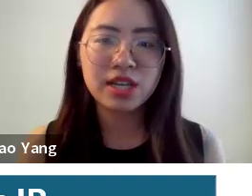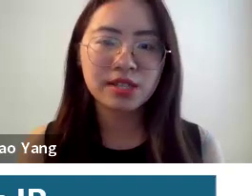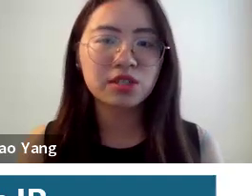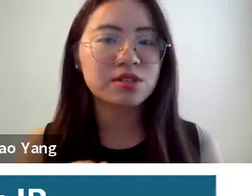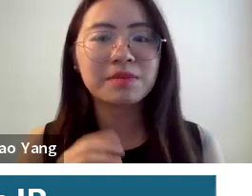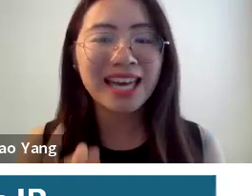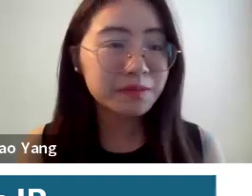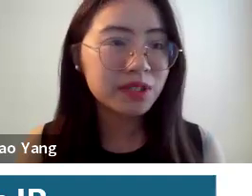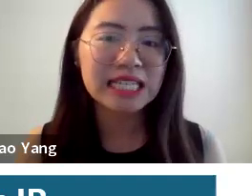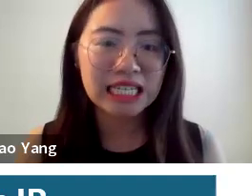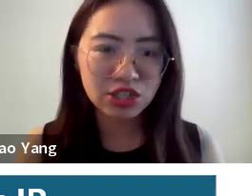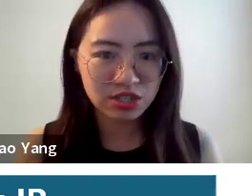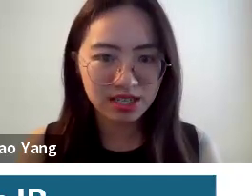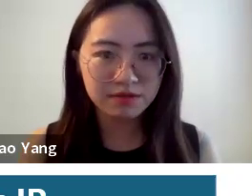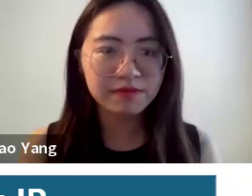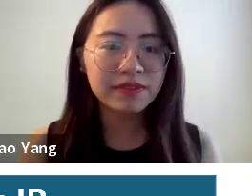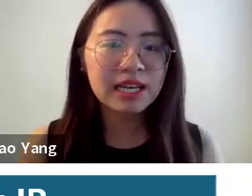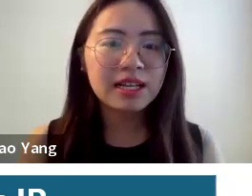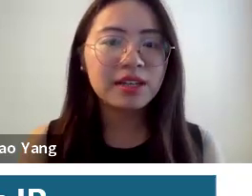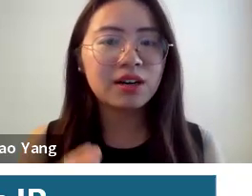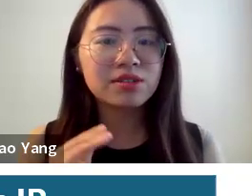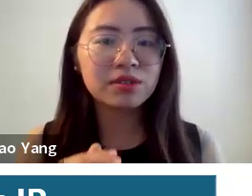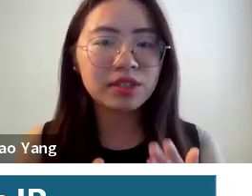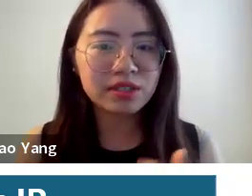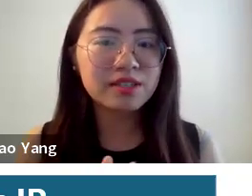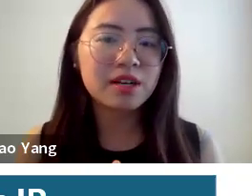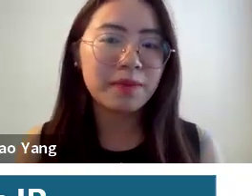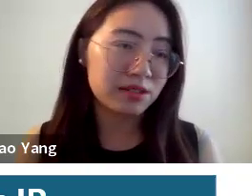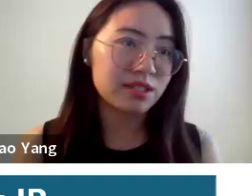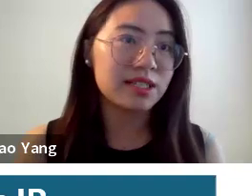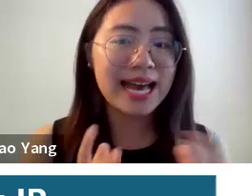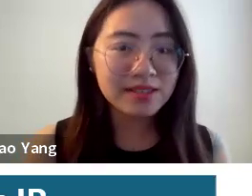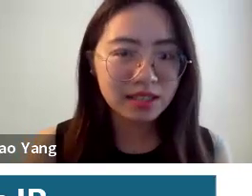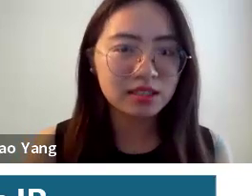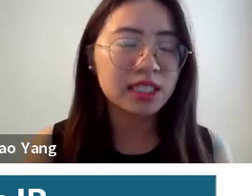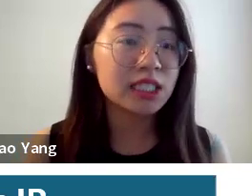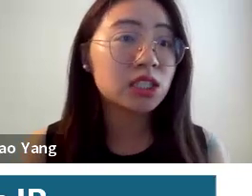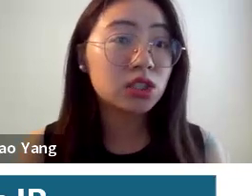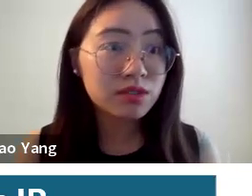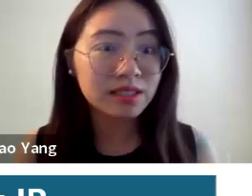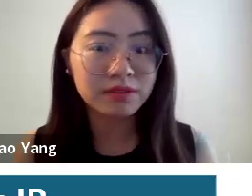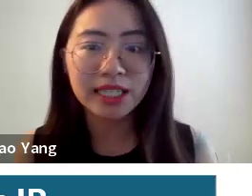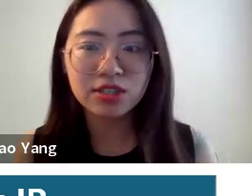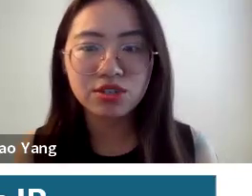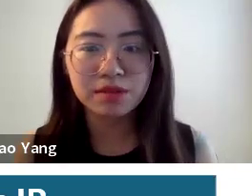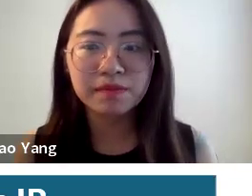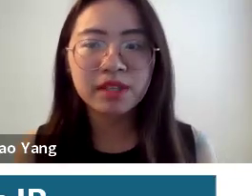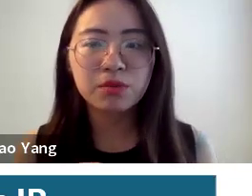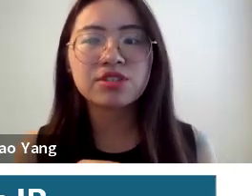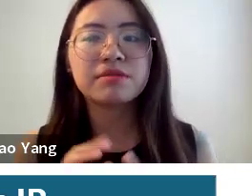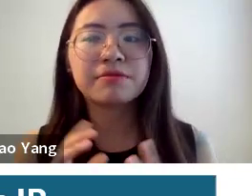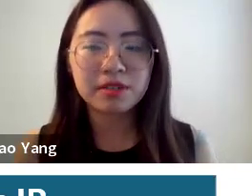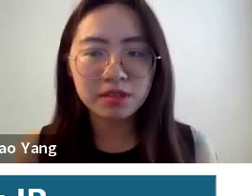group project or some campus initiative. They also learned about the ethical, inclusive